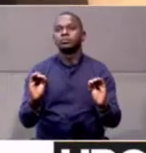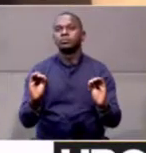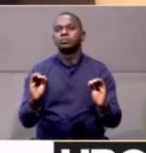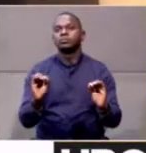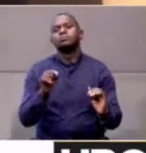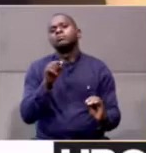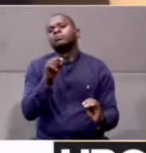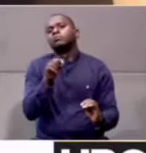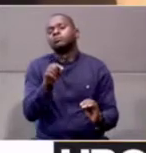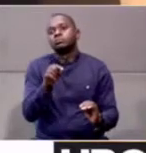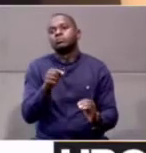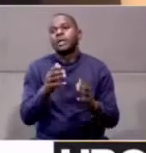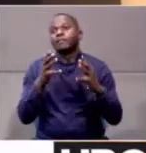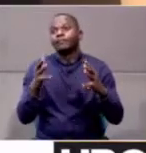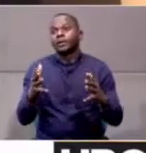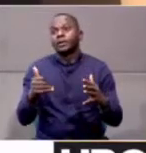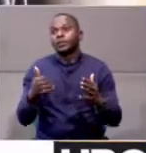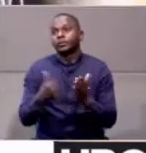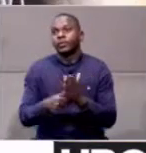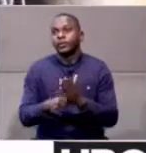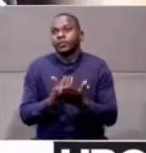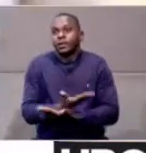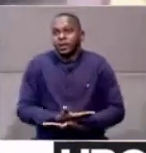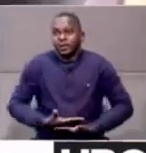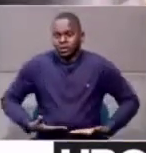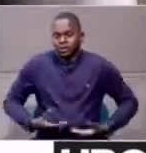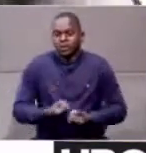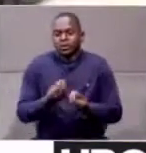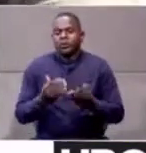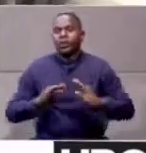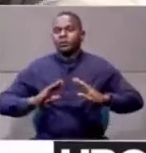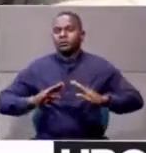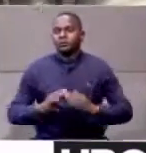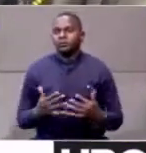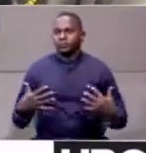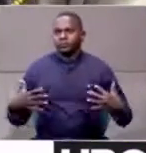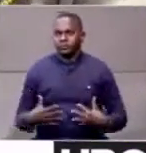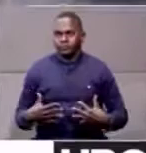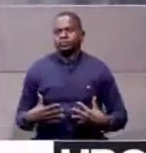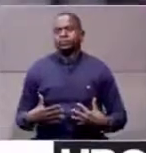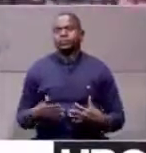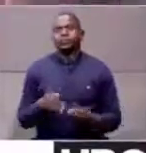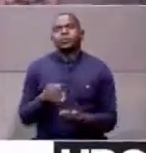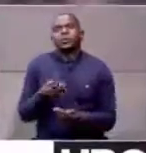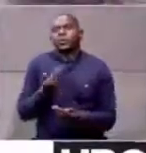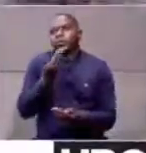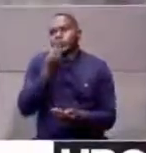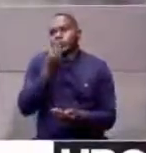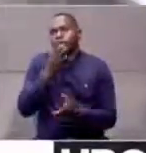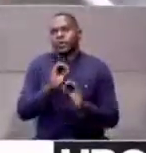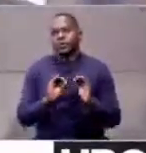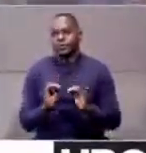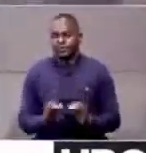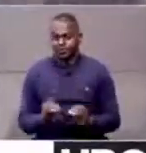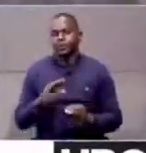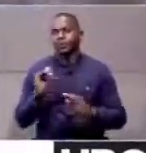That already tells you there is a big problem, hunger. Many homesteads are threatened of starvation as granaries run out of food in Karamoja.